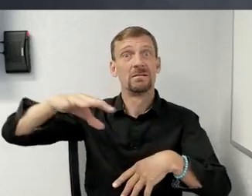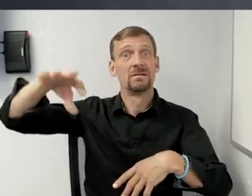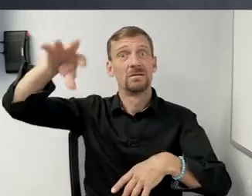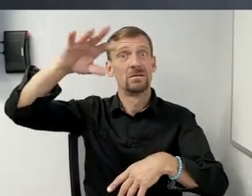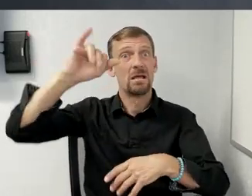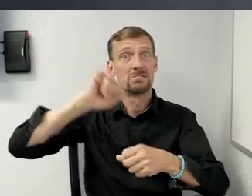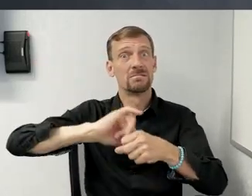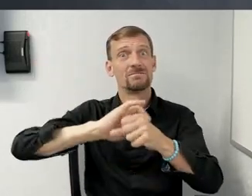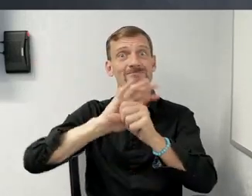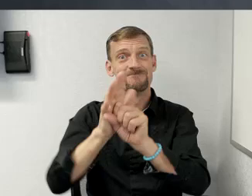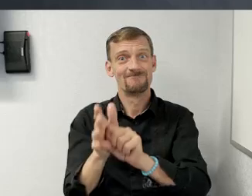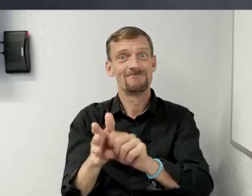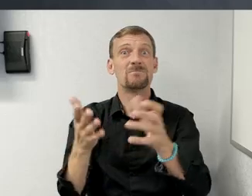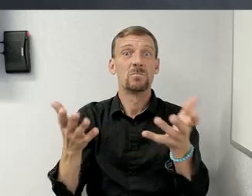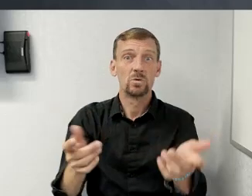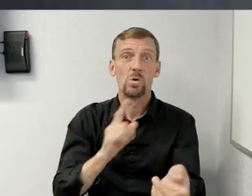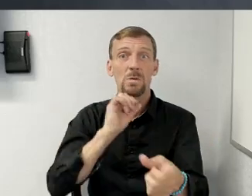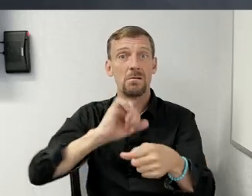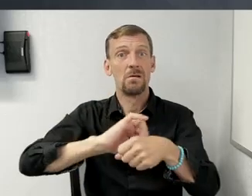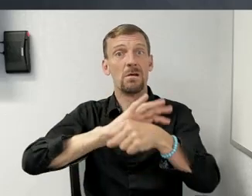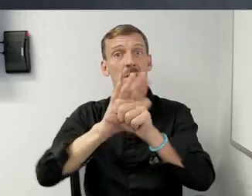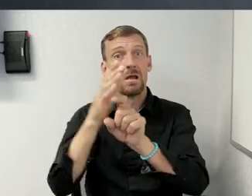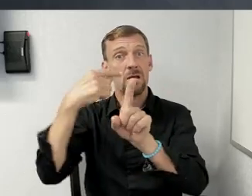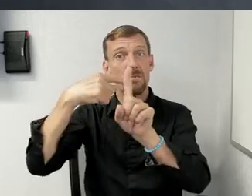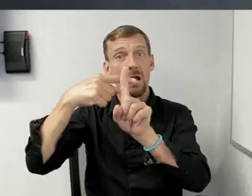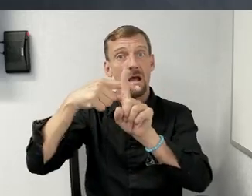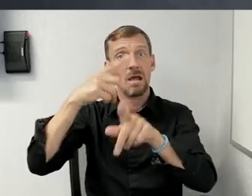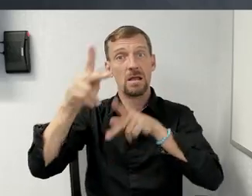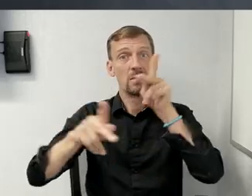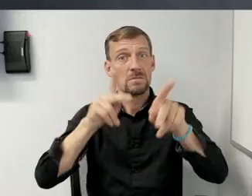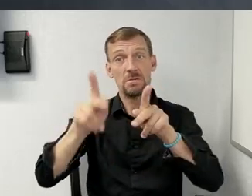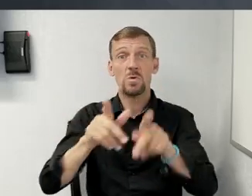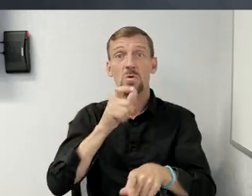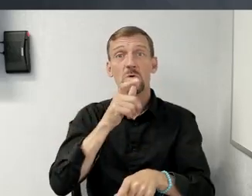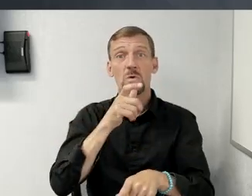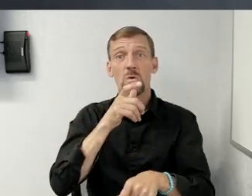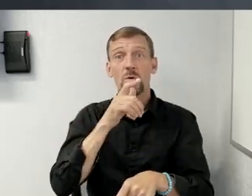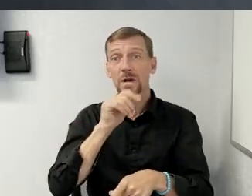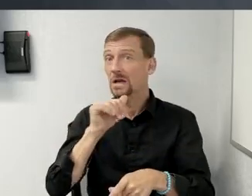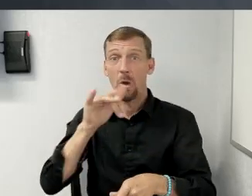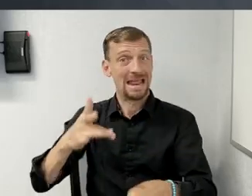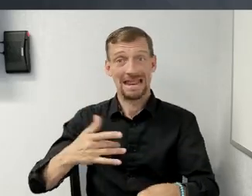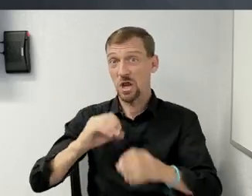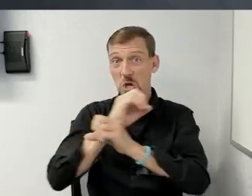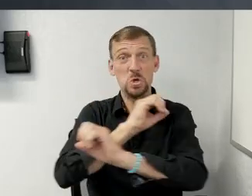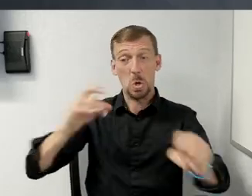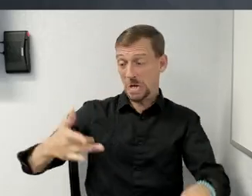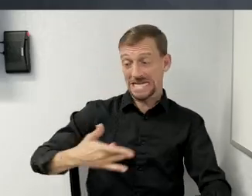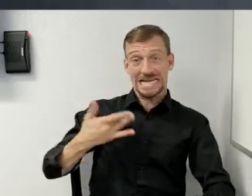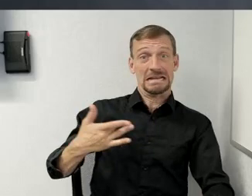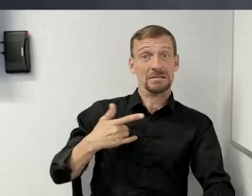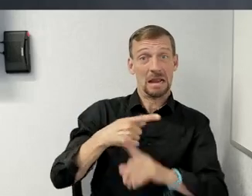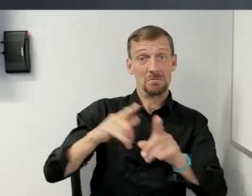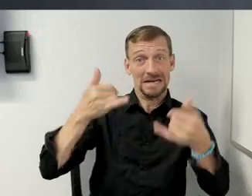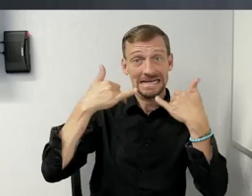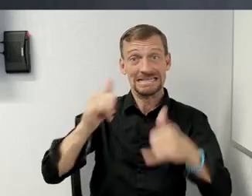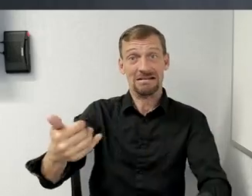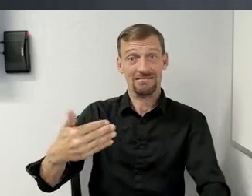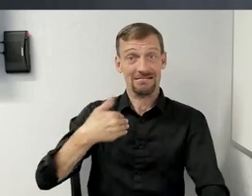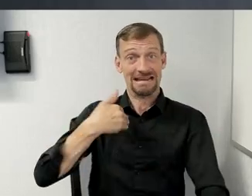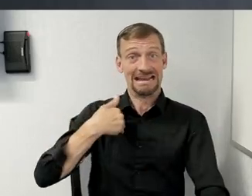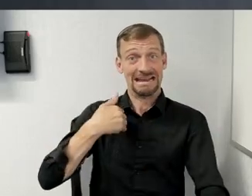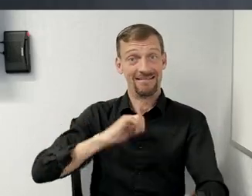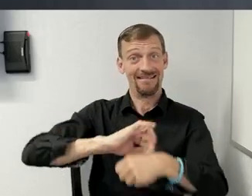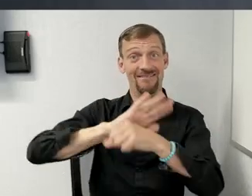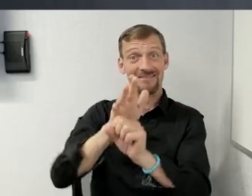of COVID positive folks out there that are purely, they're asymptomatic, but they still have the virus and they're still